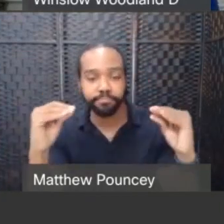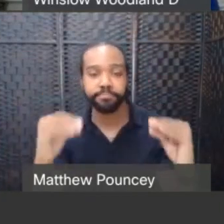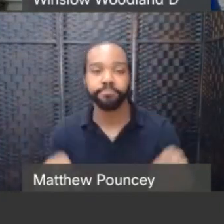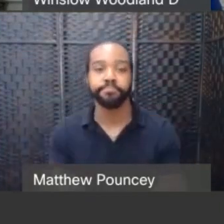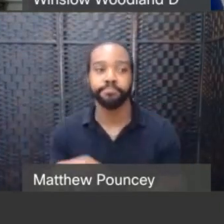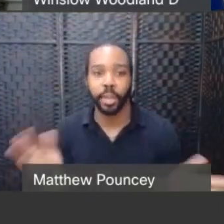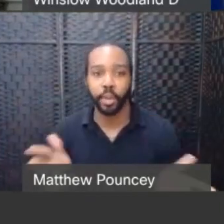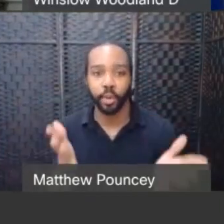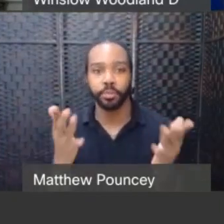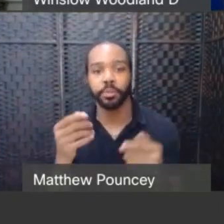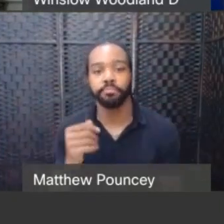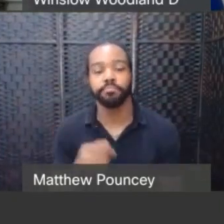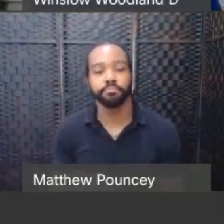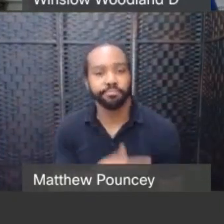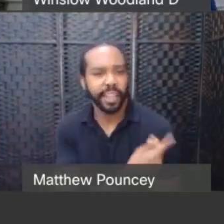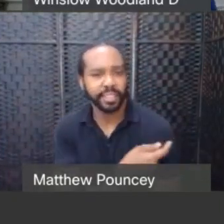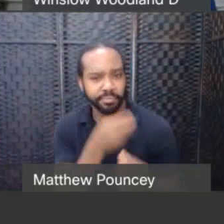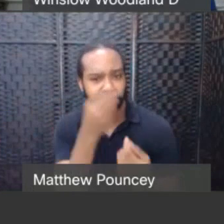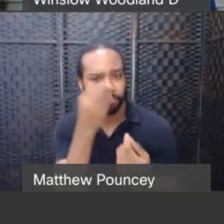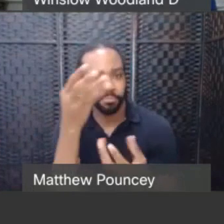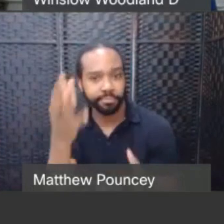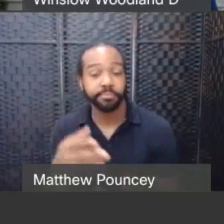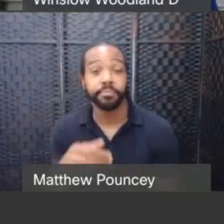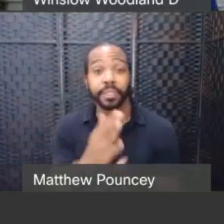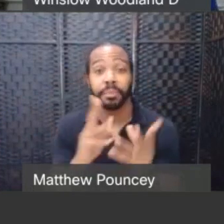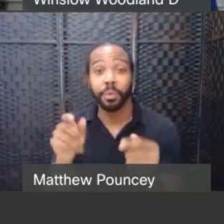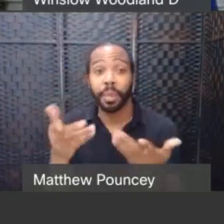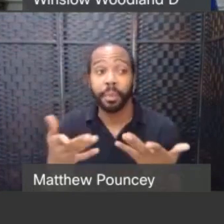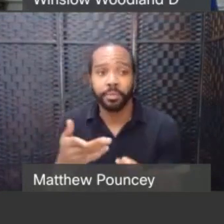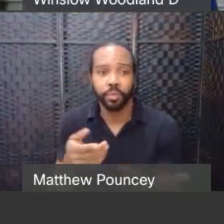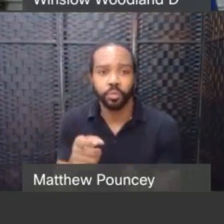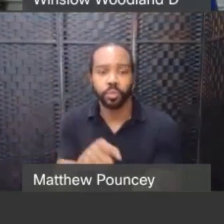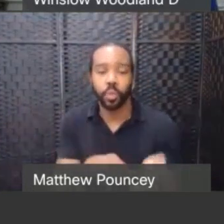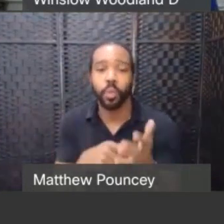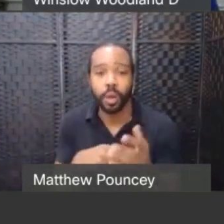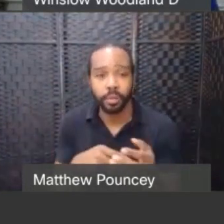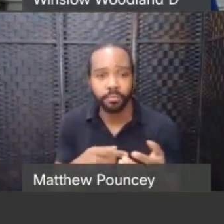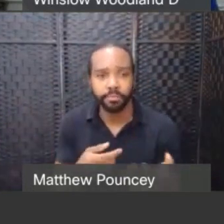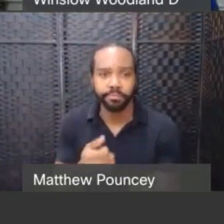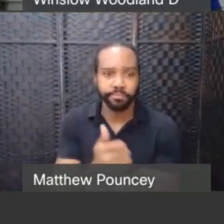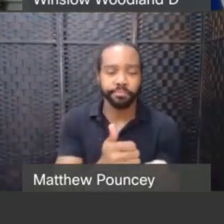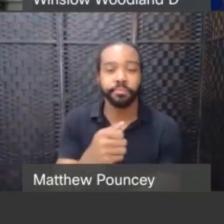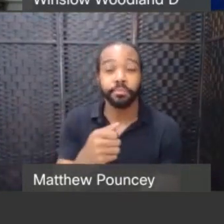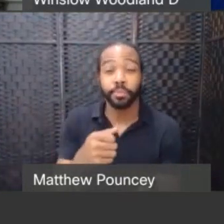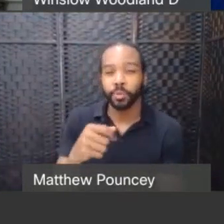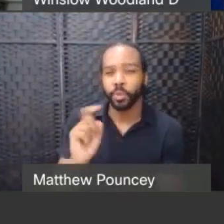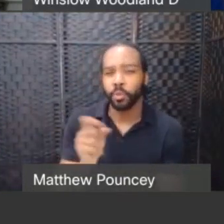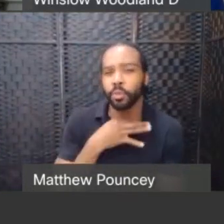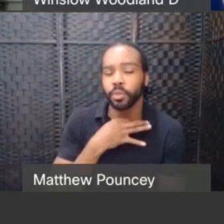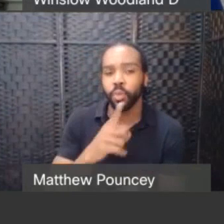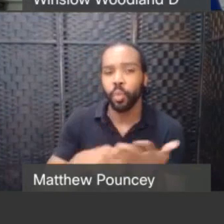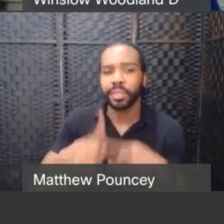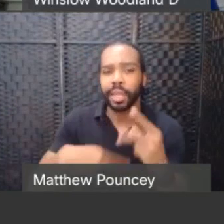vaccine, providers may require staff and people supported to receive the vaccine. What guidance, if any, does DDS